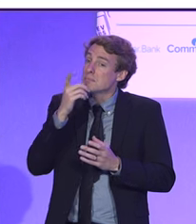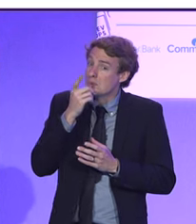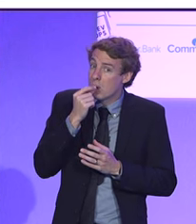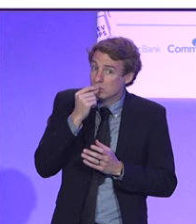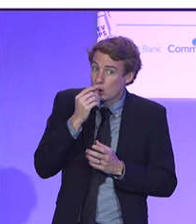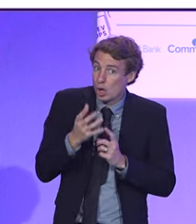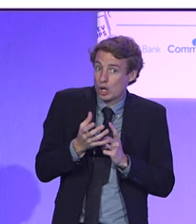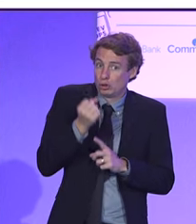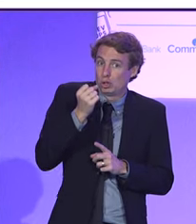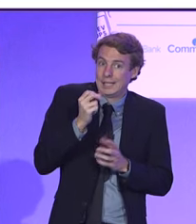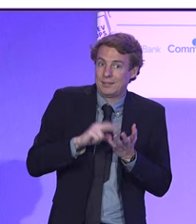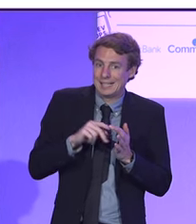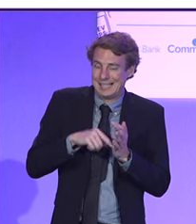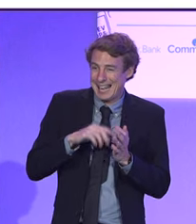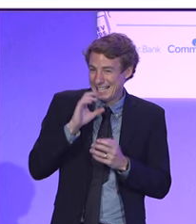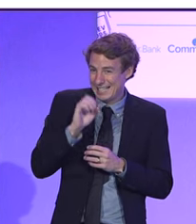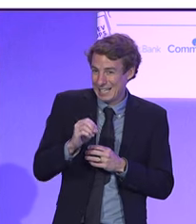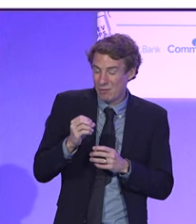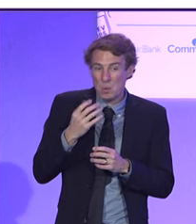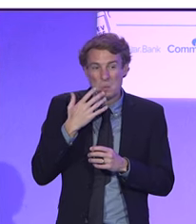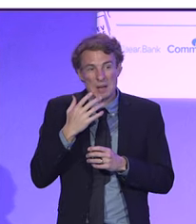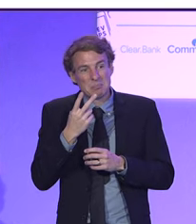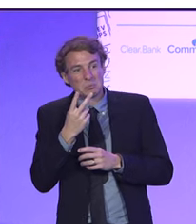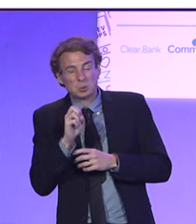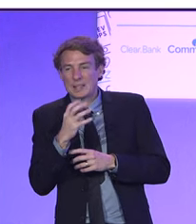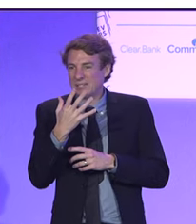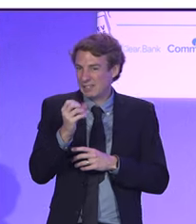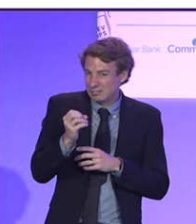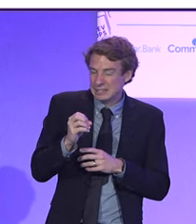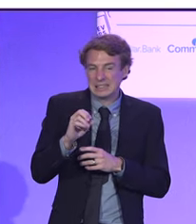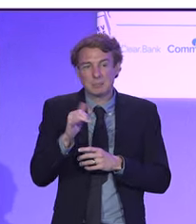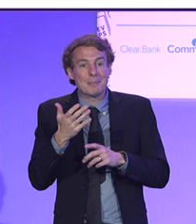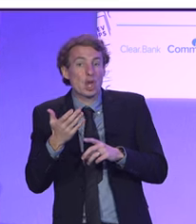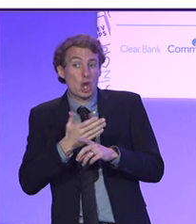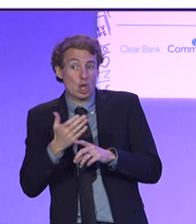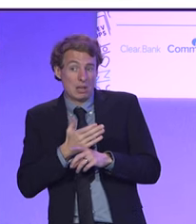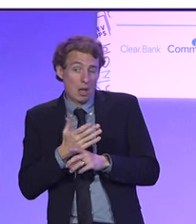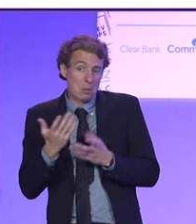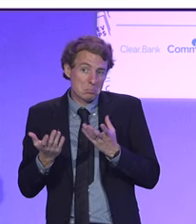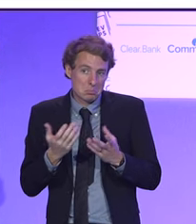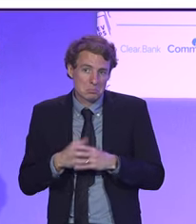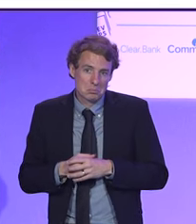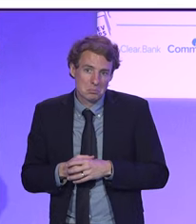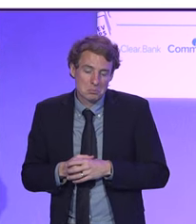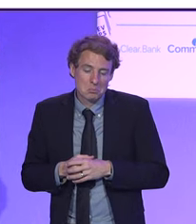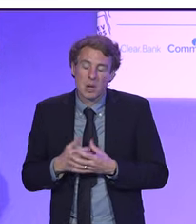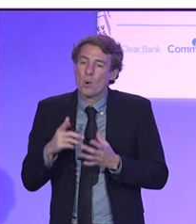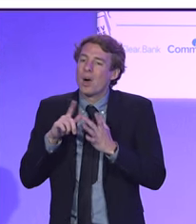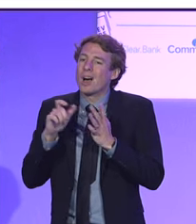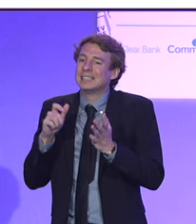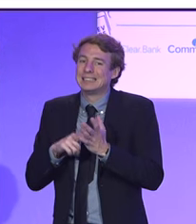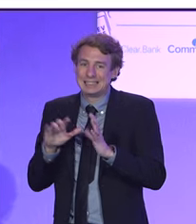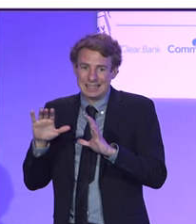carbon emissions by 2050 or even earlier, if possible. And this is where the ICT